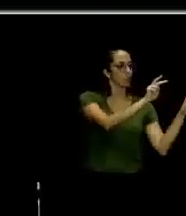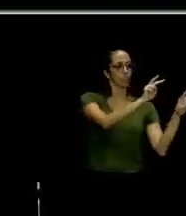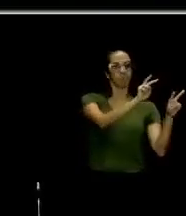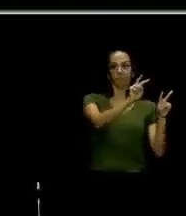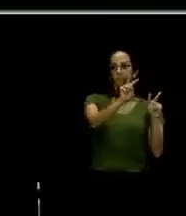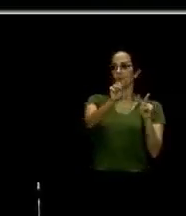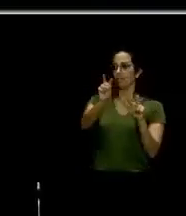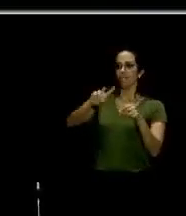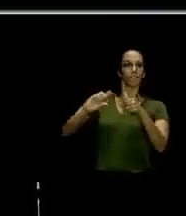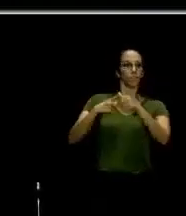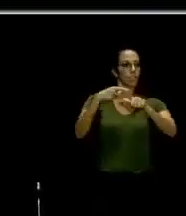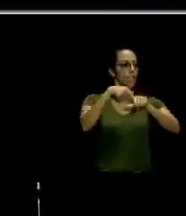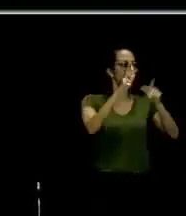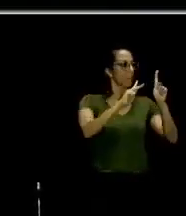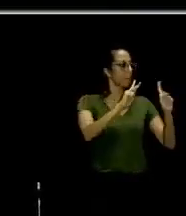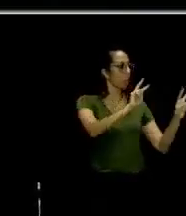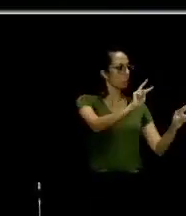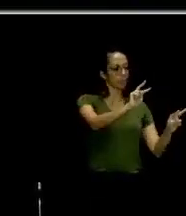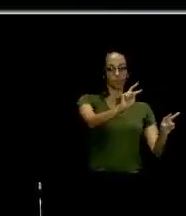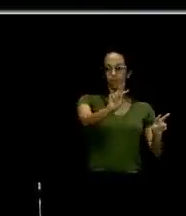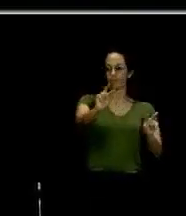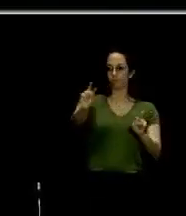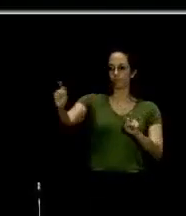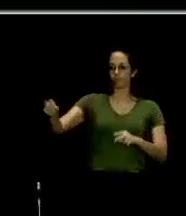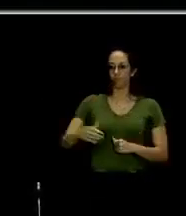timers. There we go.